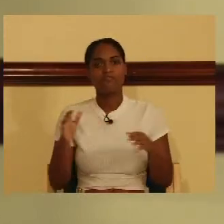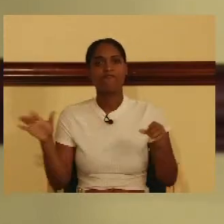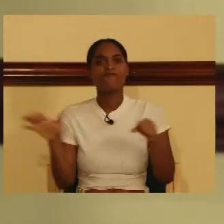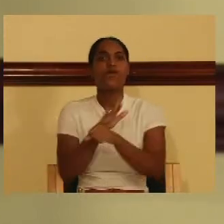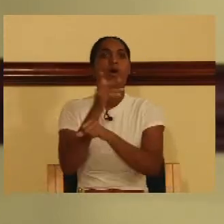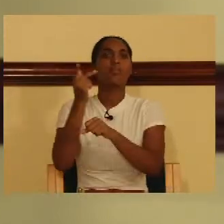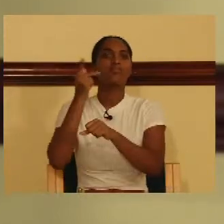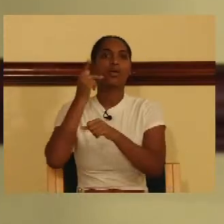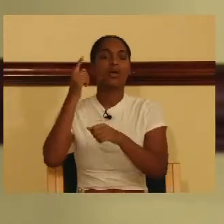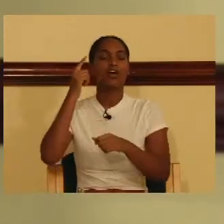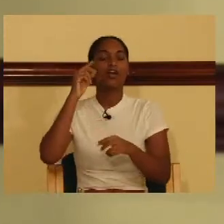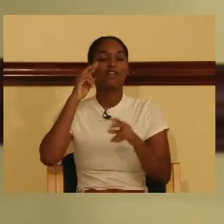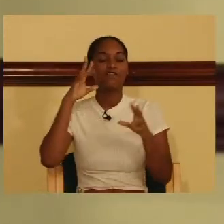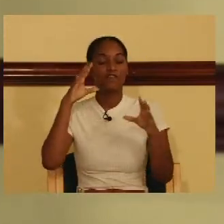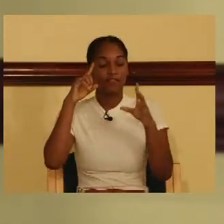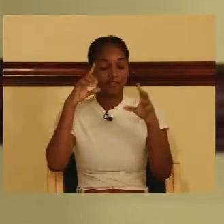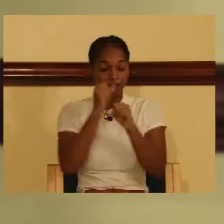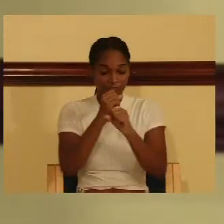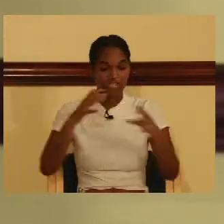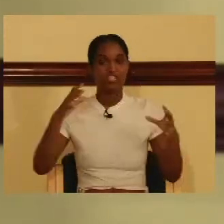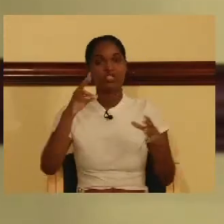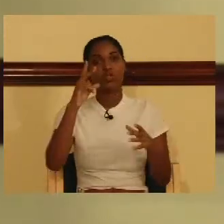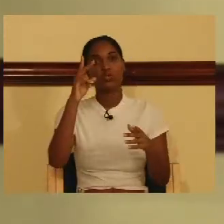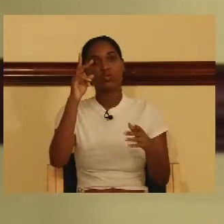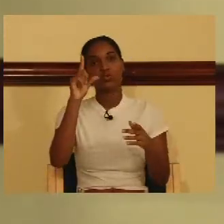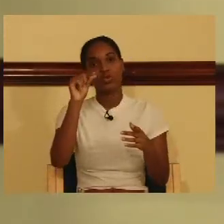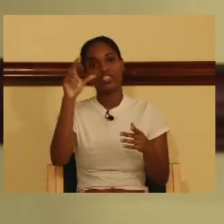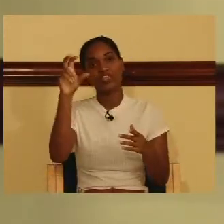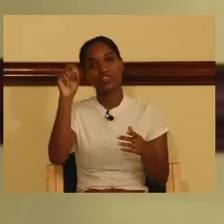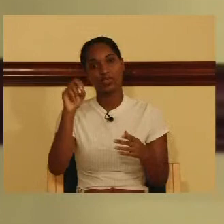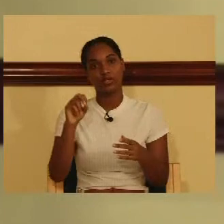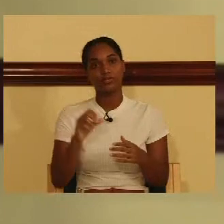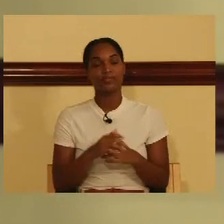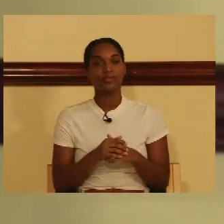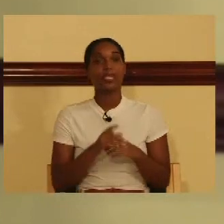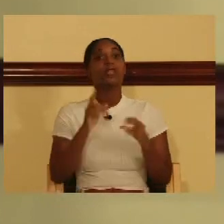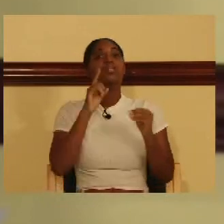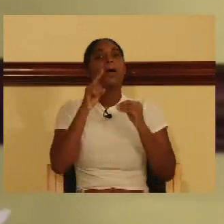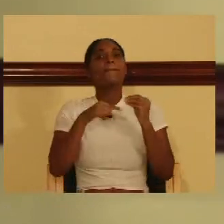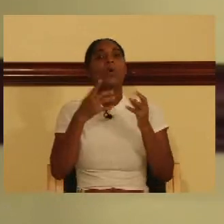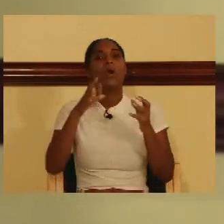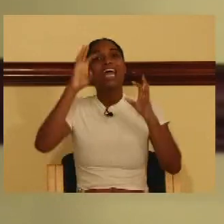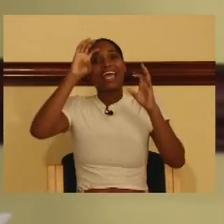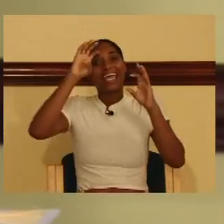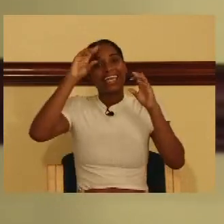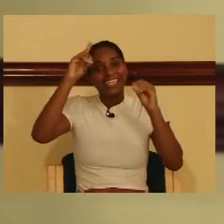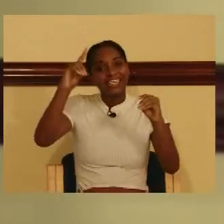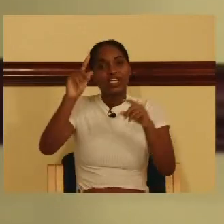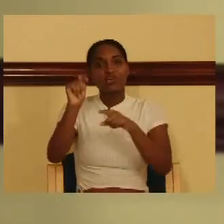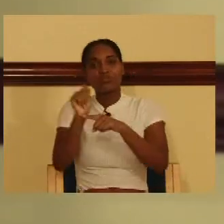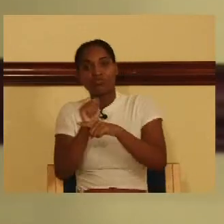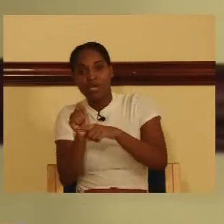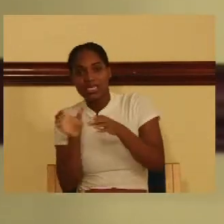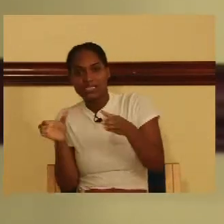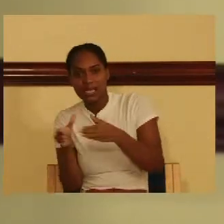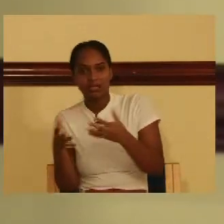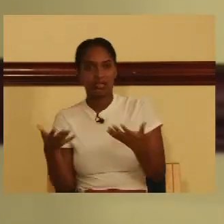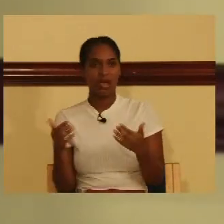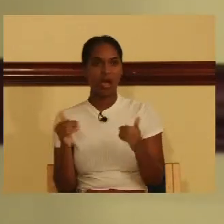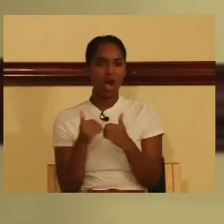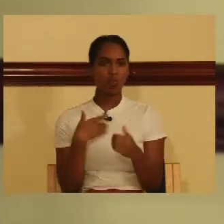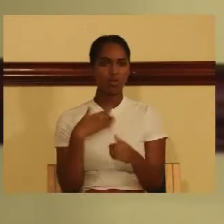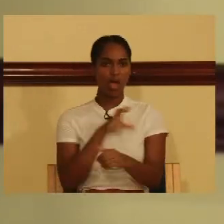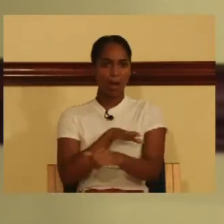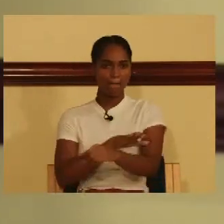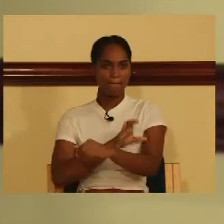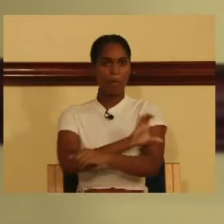Vision 2030. And it brings me to the next segment of our discussion, talking about the education and training sector. How do we empower these